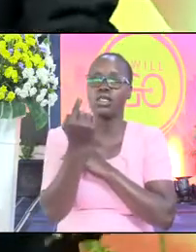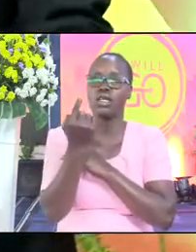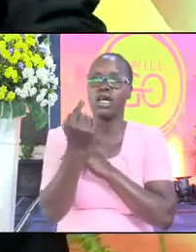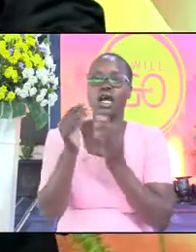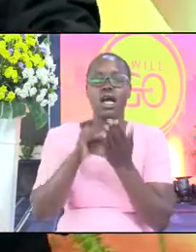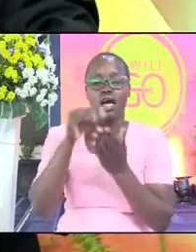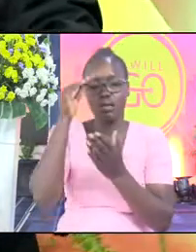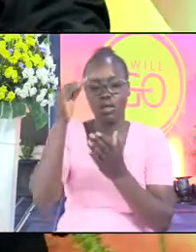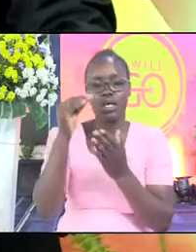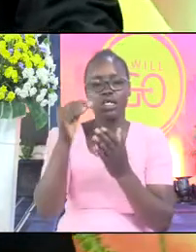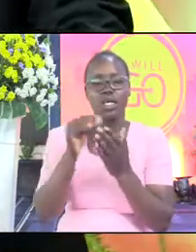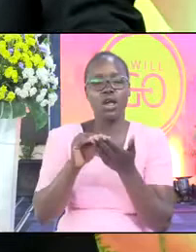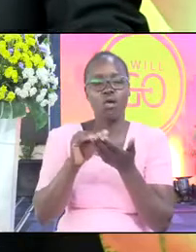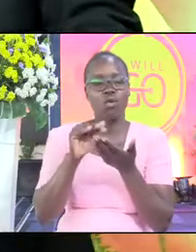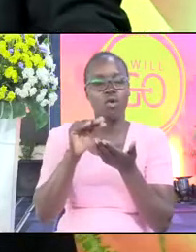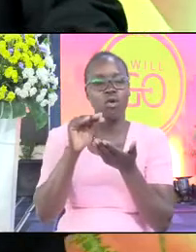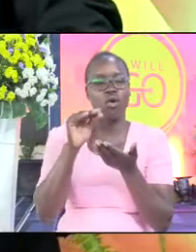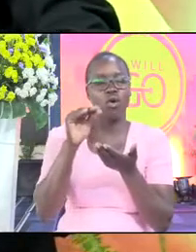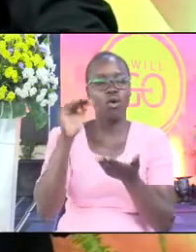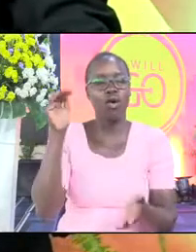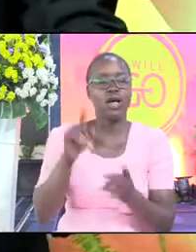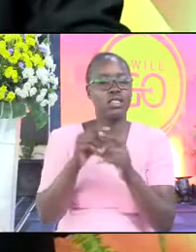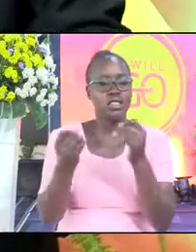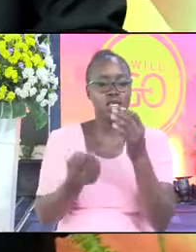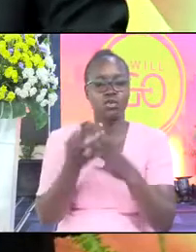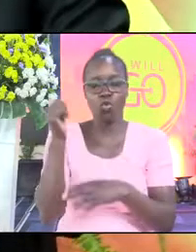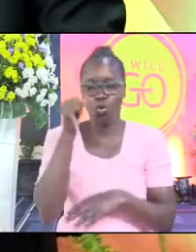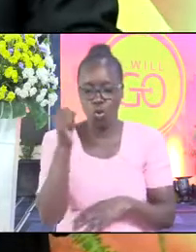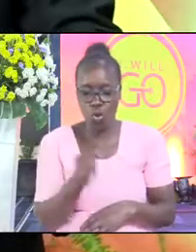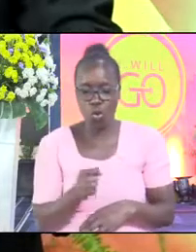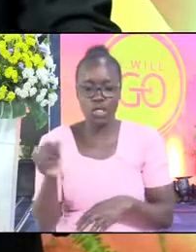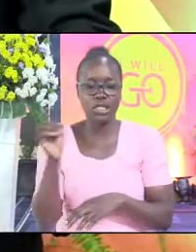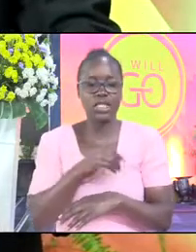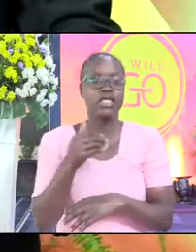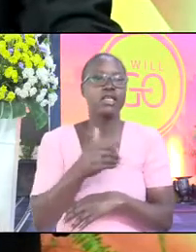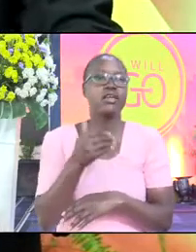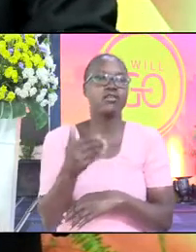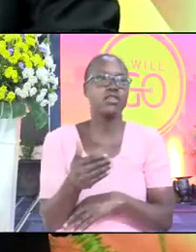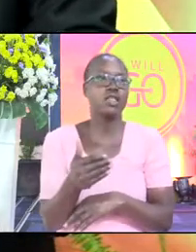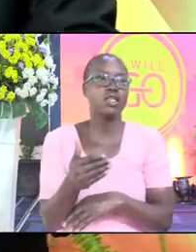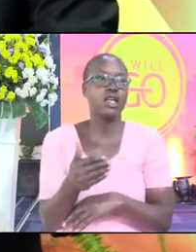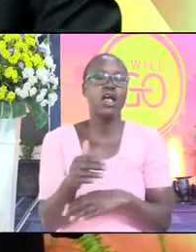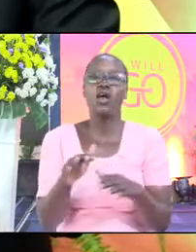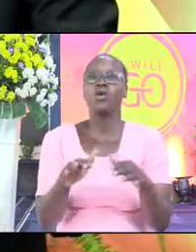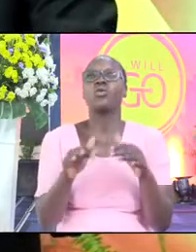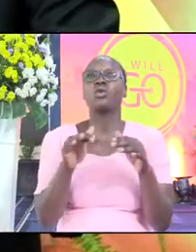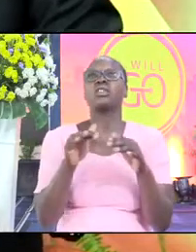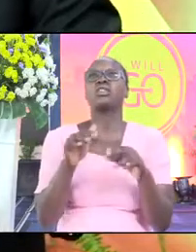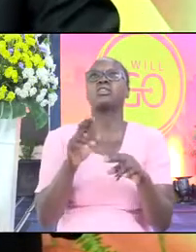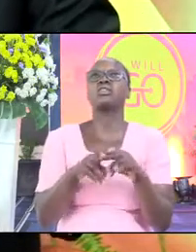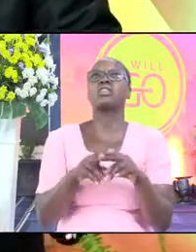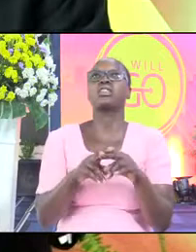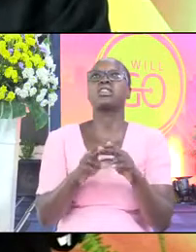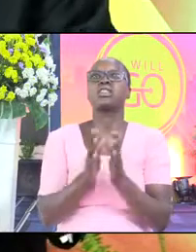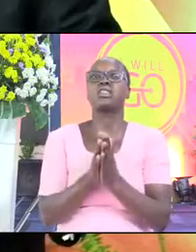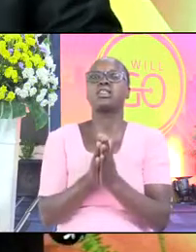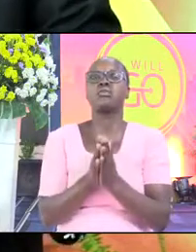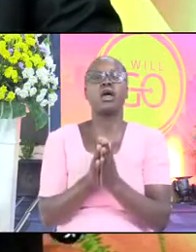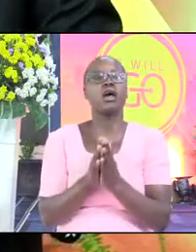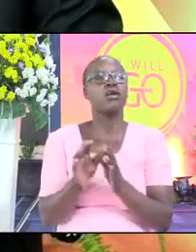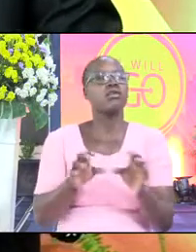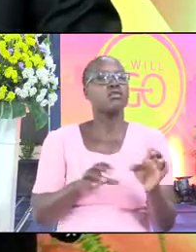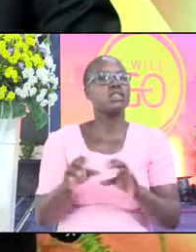I'm learning more and more as I grow older every day waiting to sit in my rocking